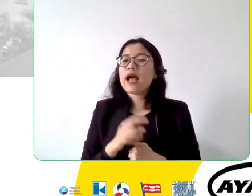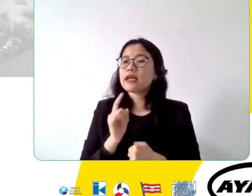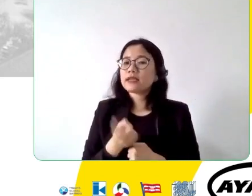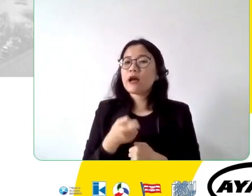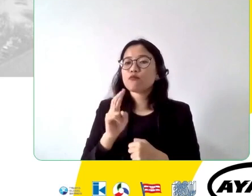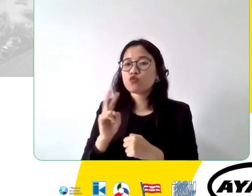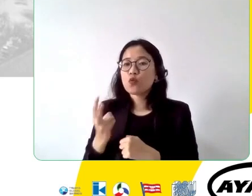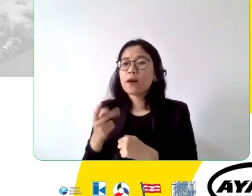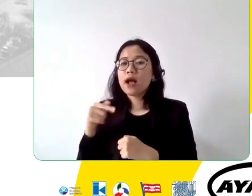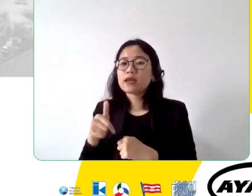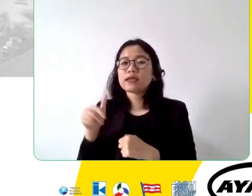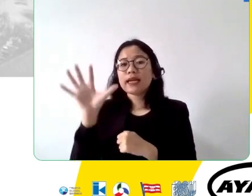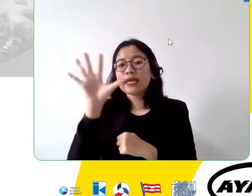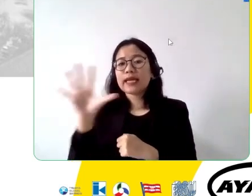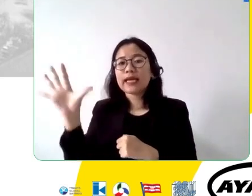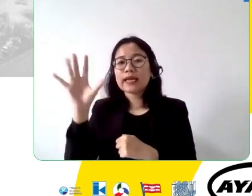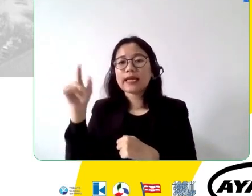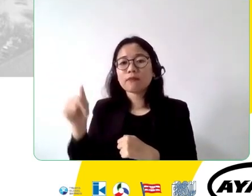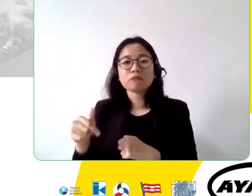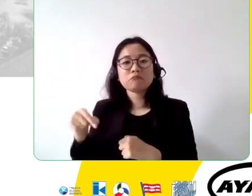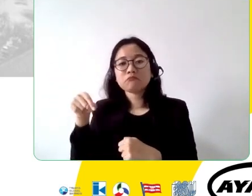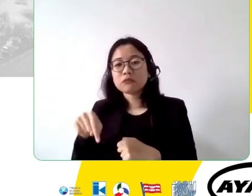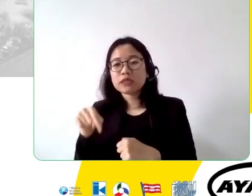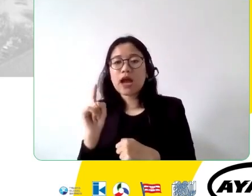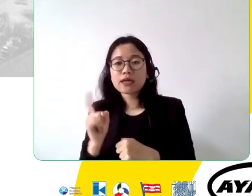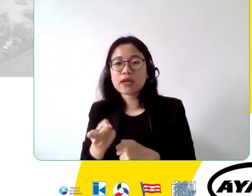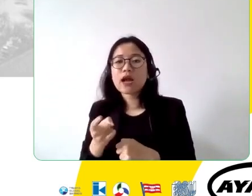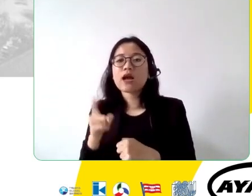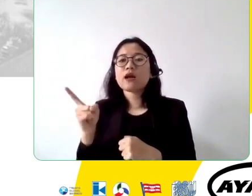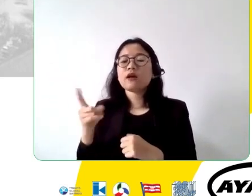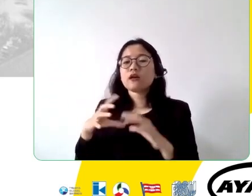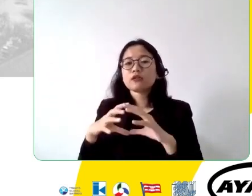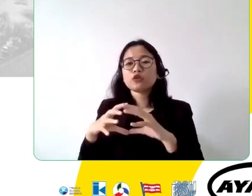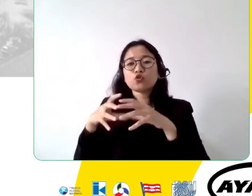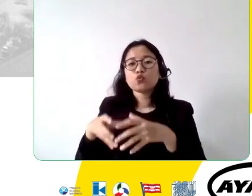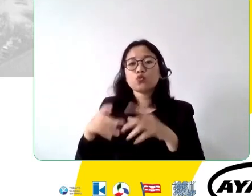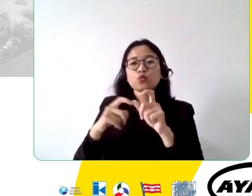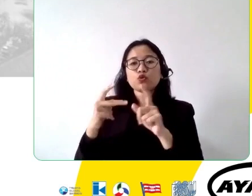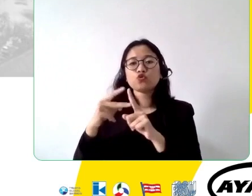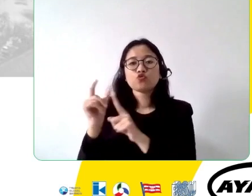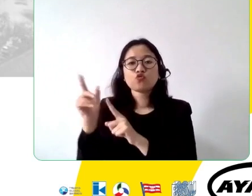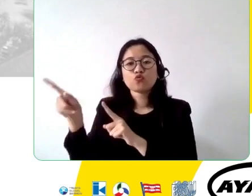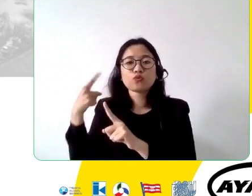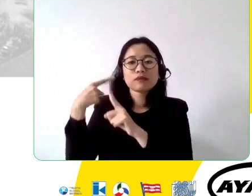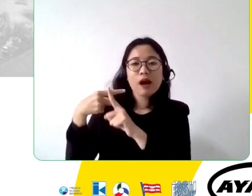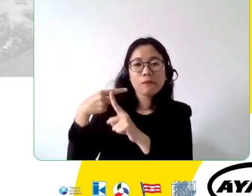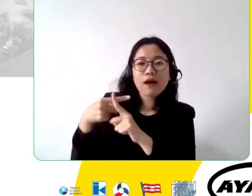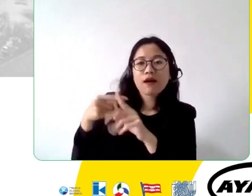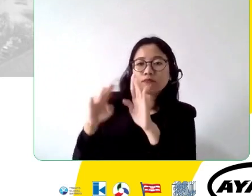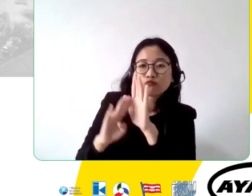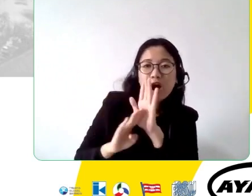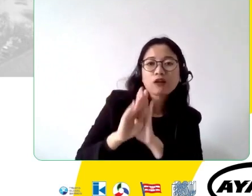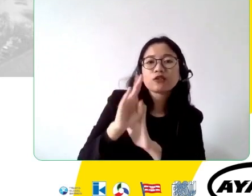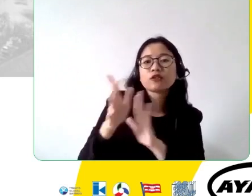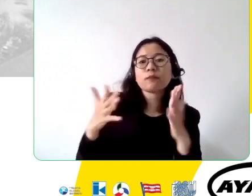affected increased global temperature, extreme weather and disaster, precipitation extreme, sea level rise, changes in